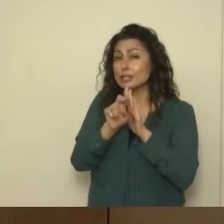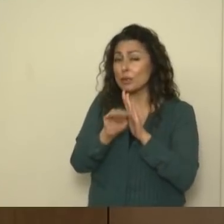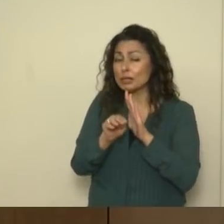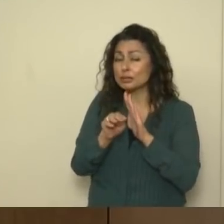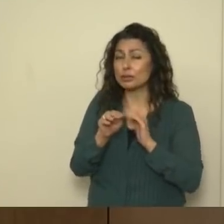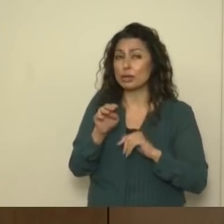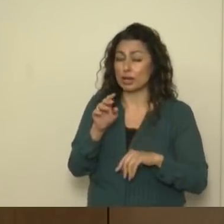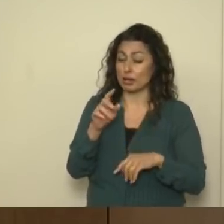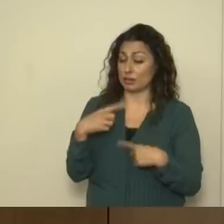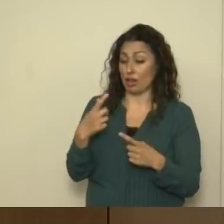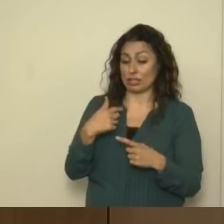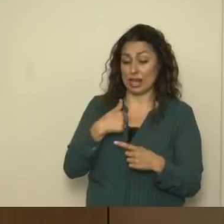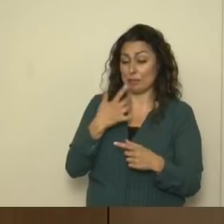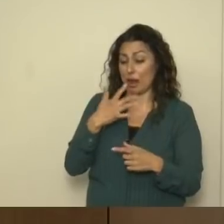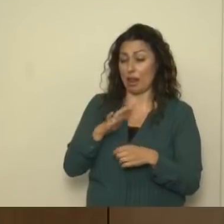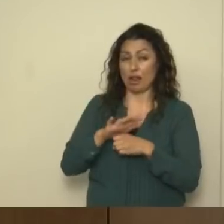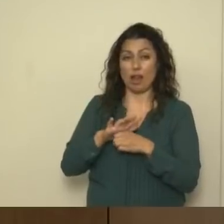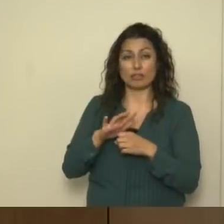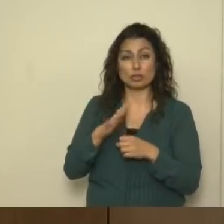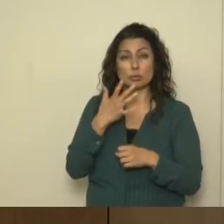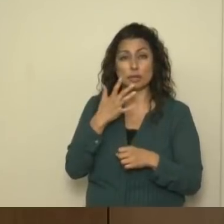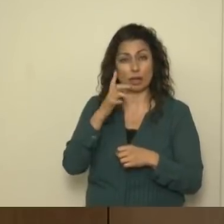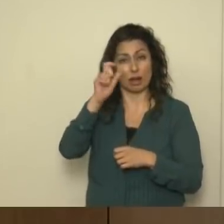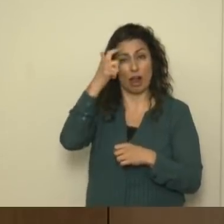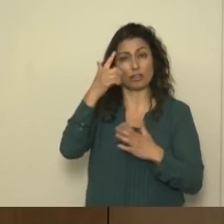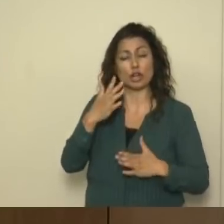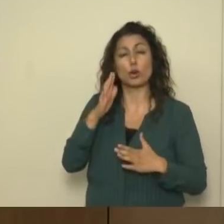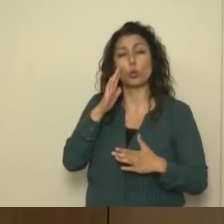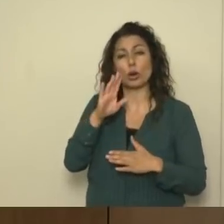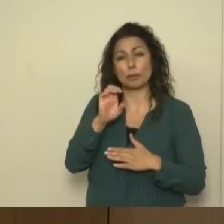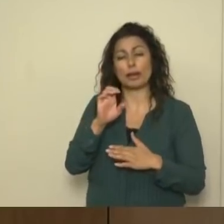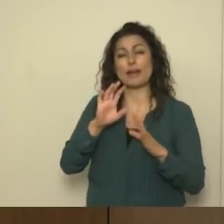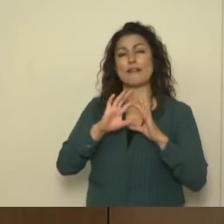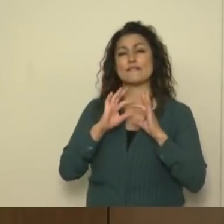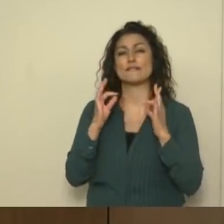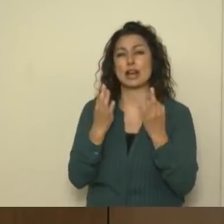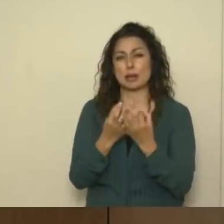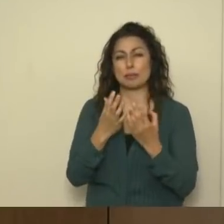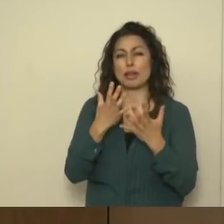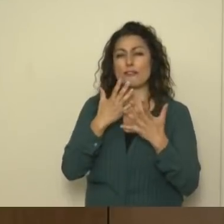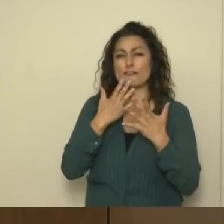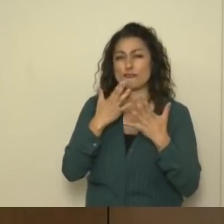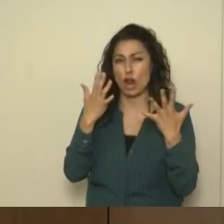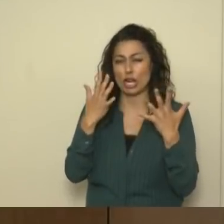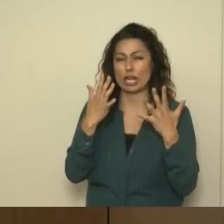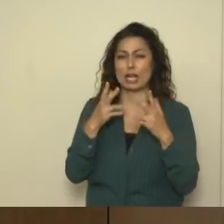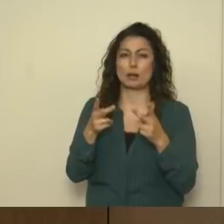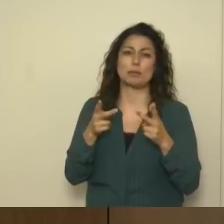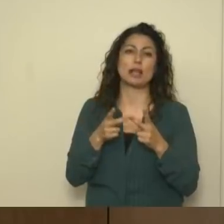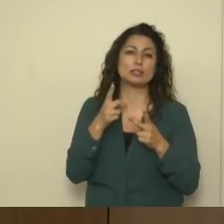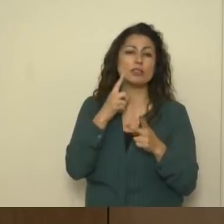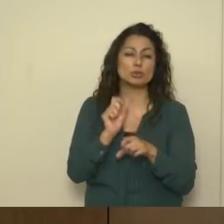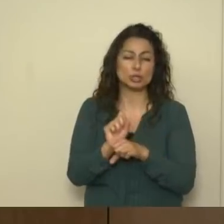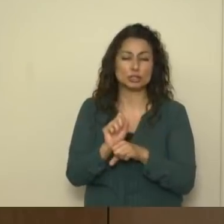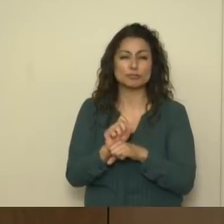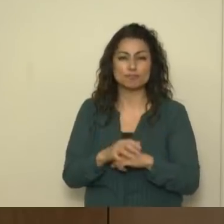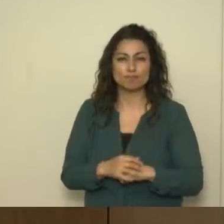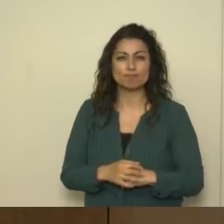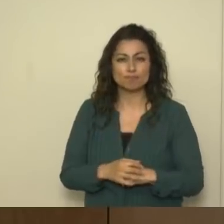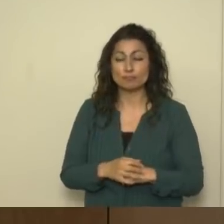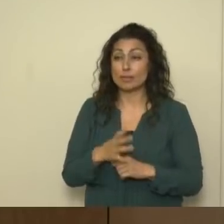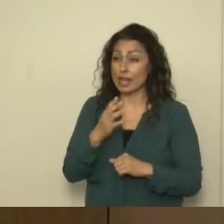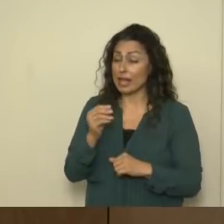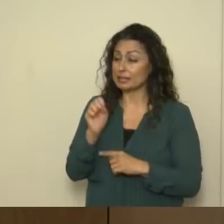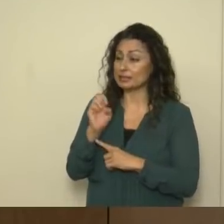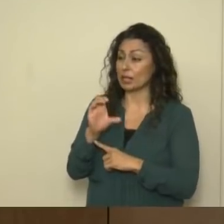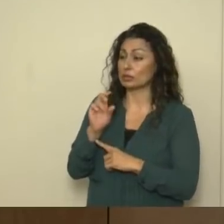long as I'm lucky enough to be governor, will be a family-friendly place to work. And